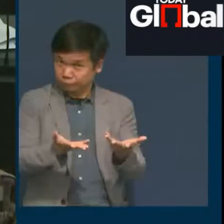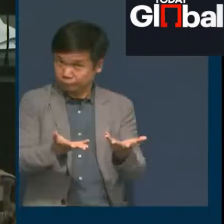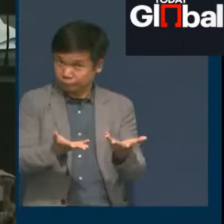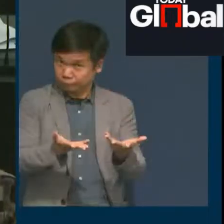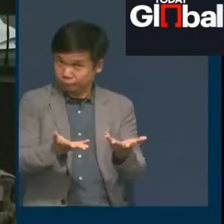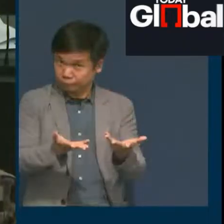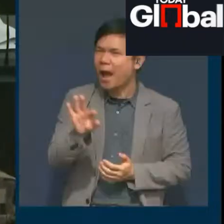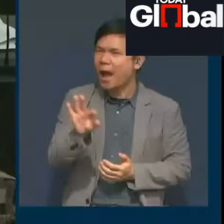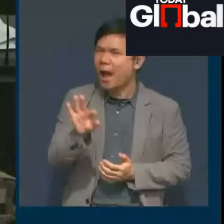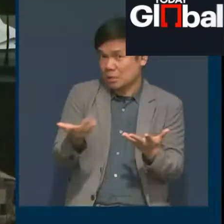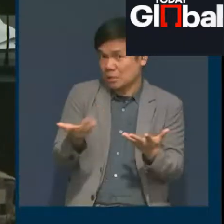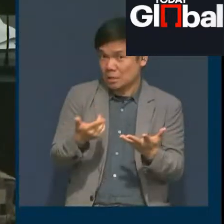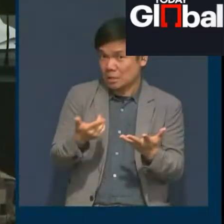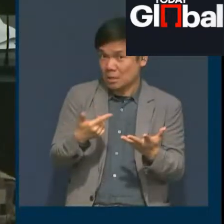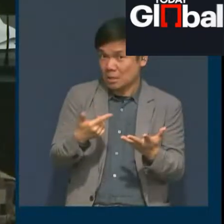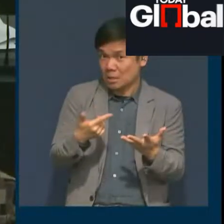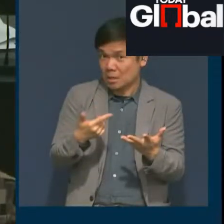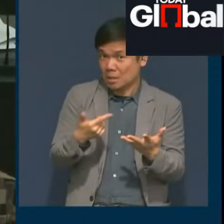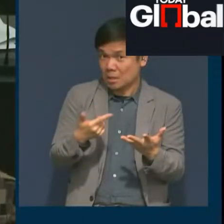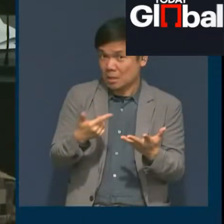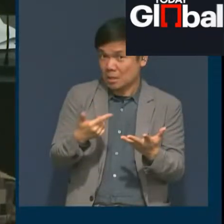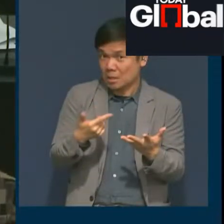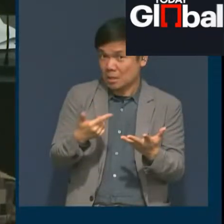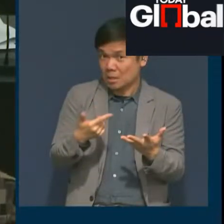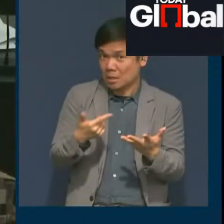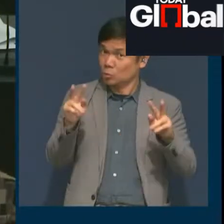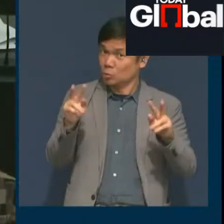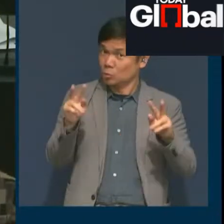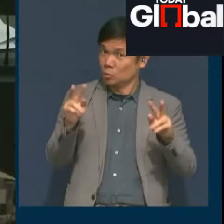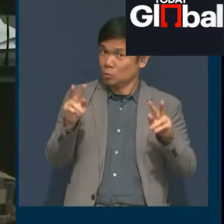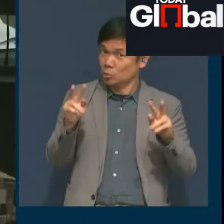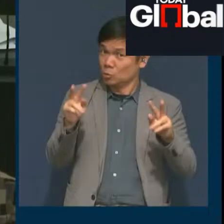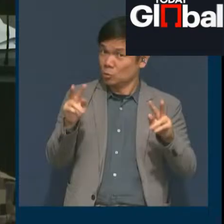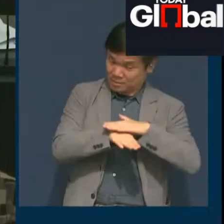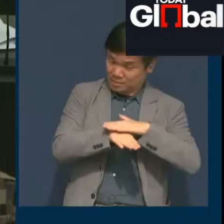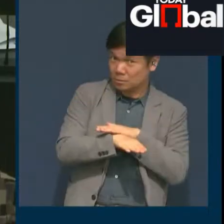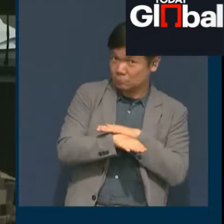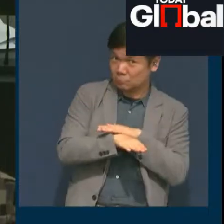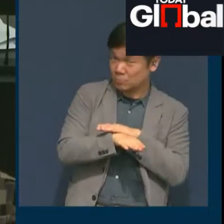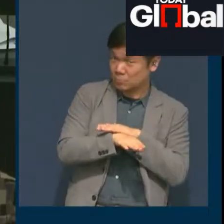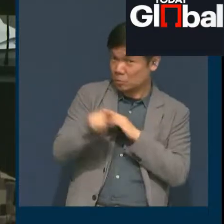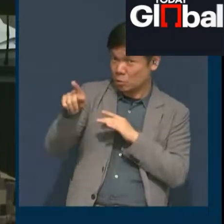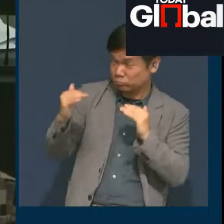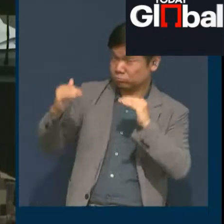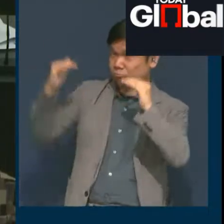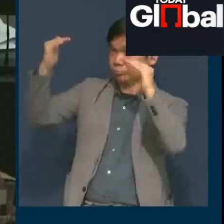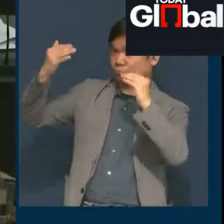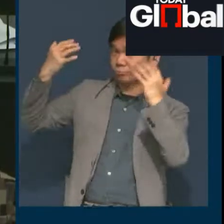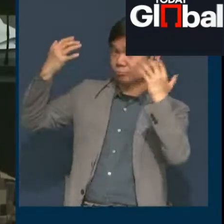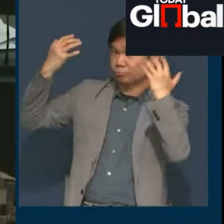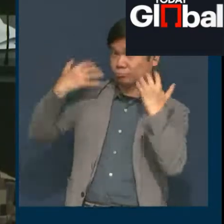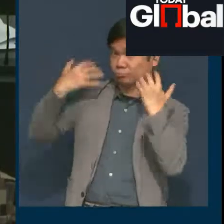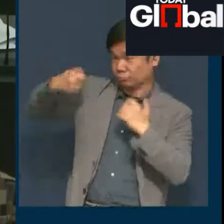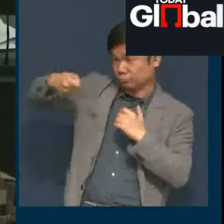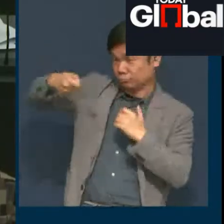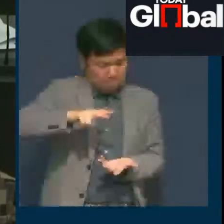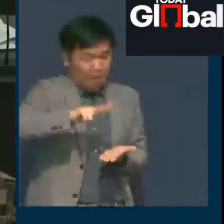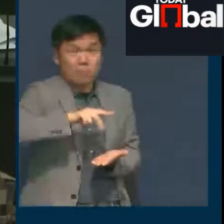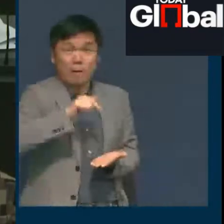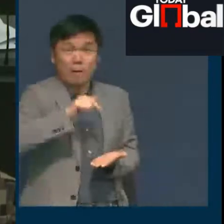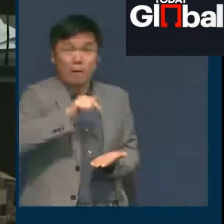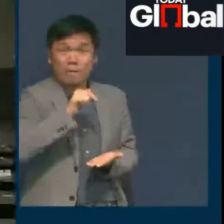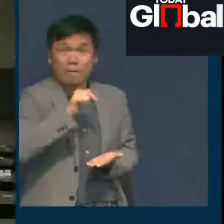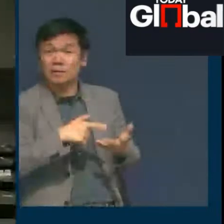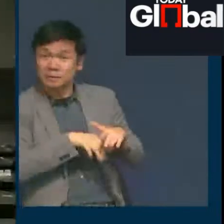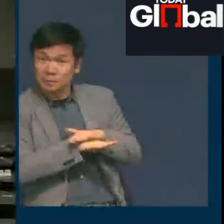the accessibility that has been adopted by the Supreme Council of the Judiciary and the guidance given to judicial